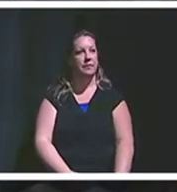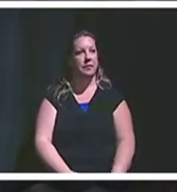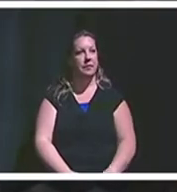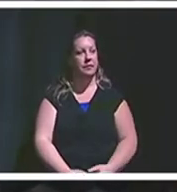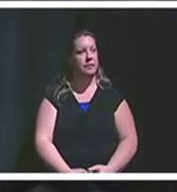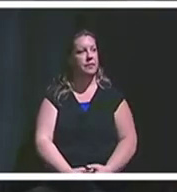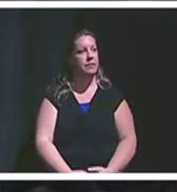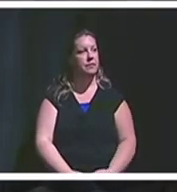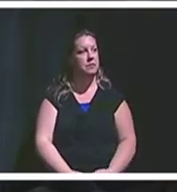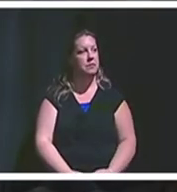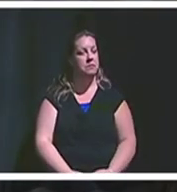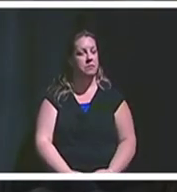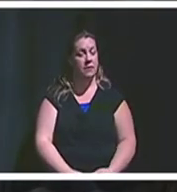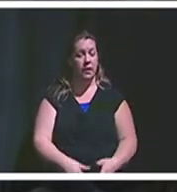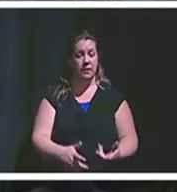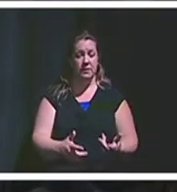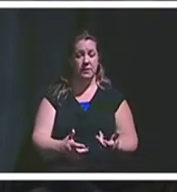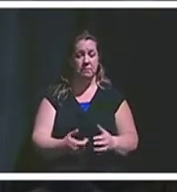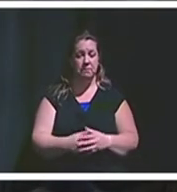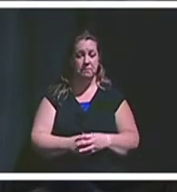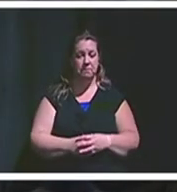You see, the beauty of leadership